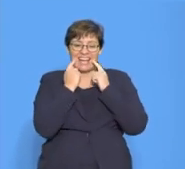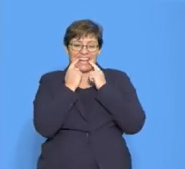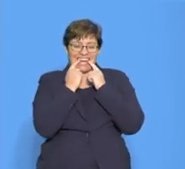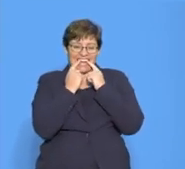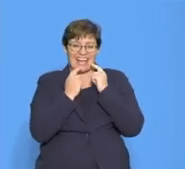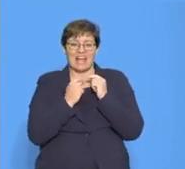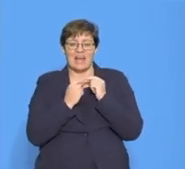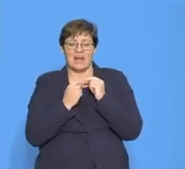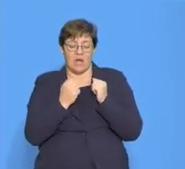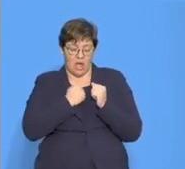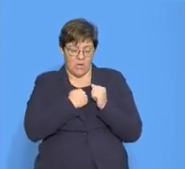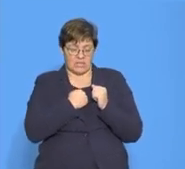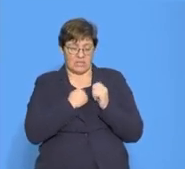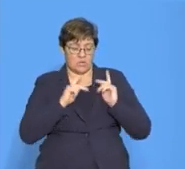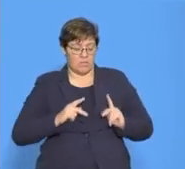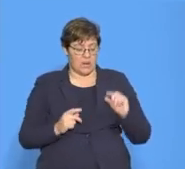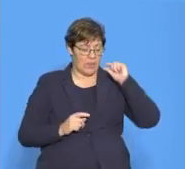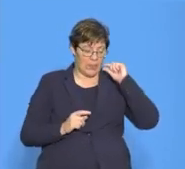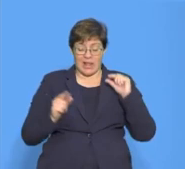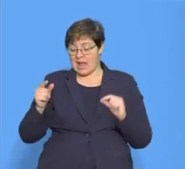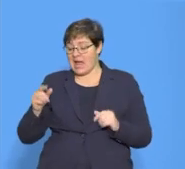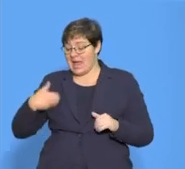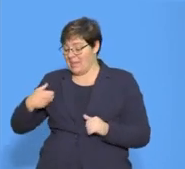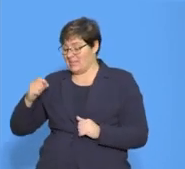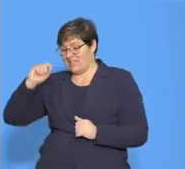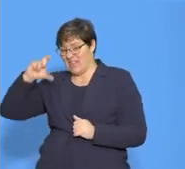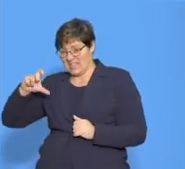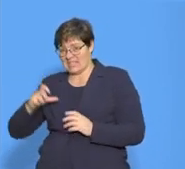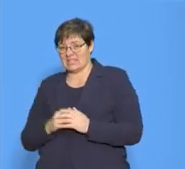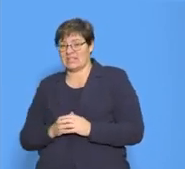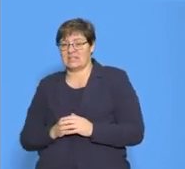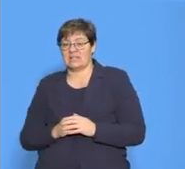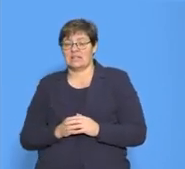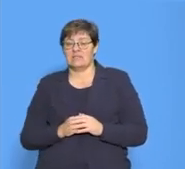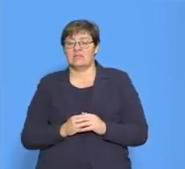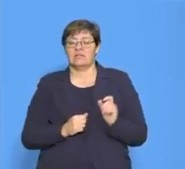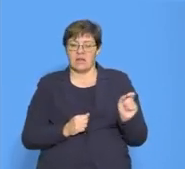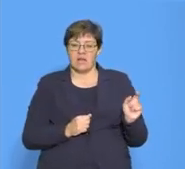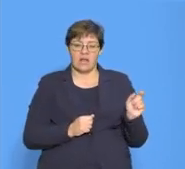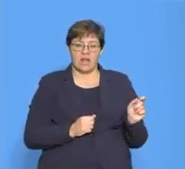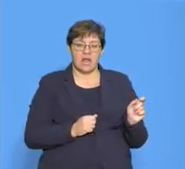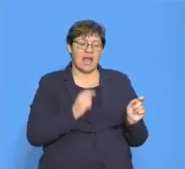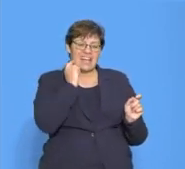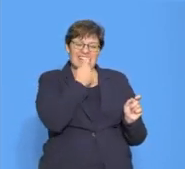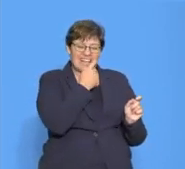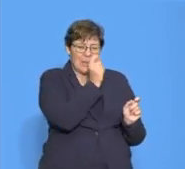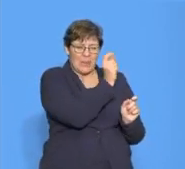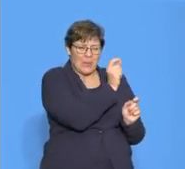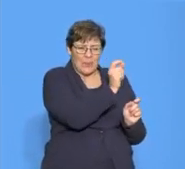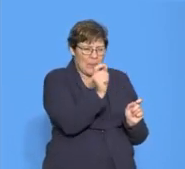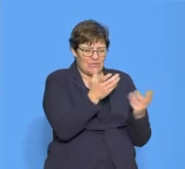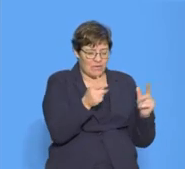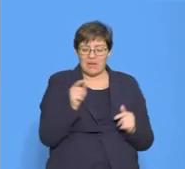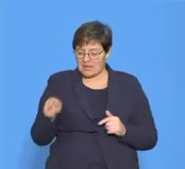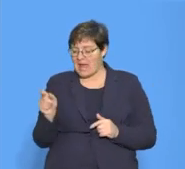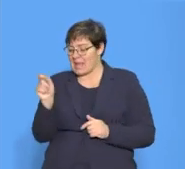The canines, if we have a look, are small, whereas they are large. And then the arrangement of the teeth, there's